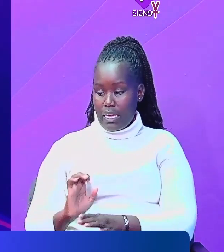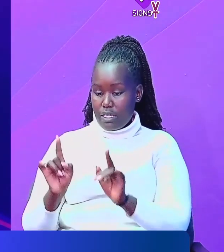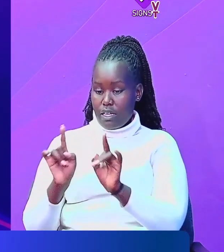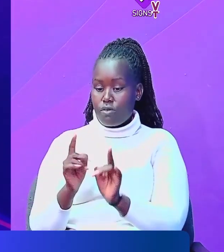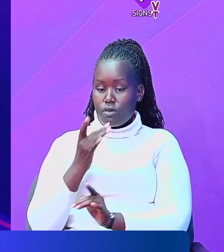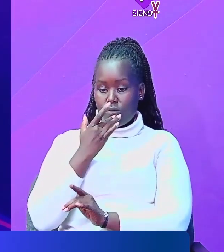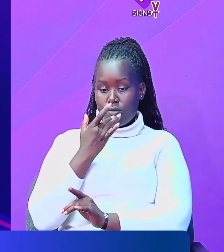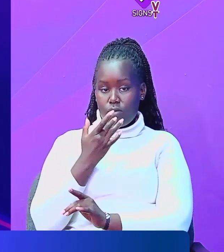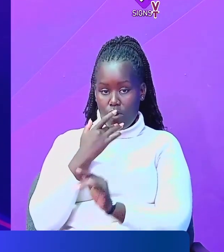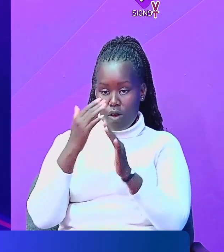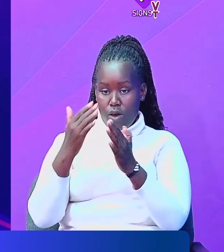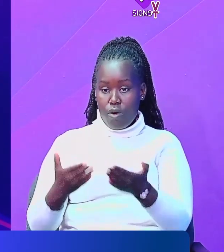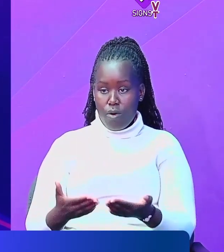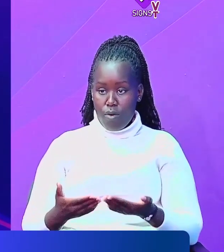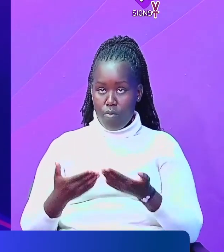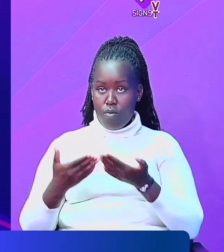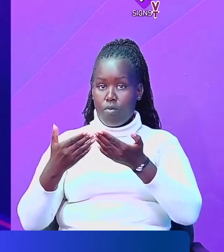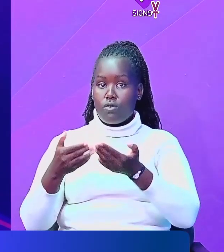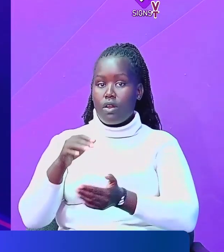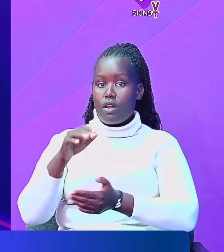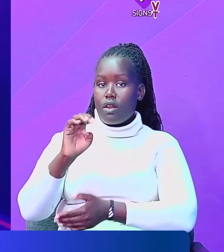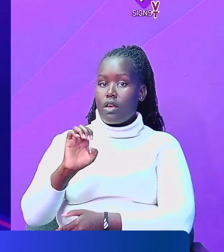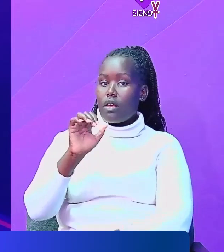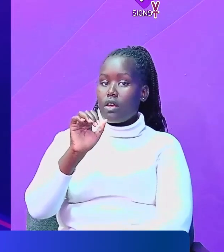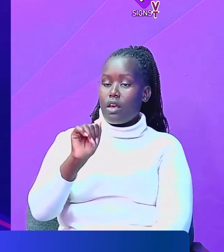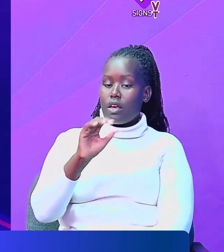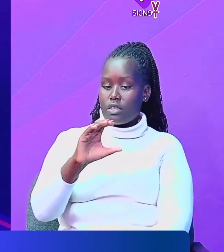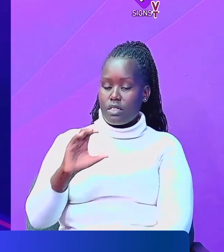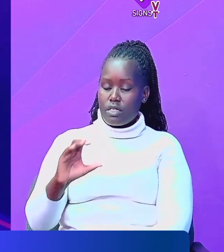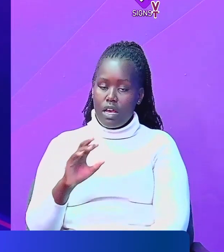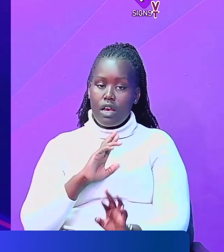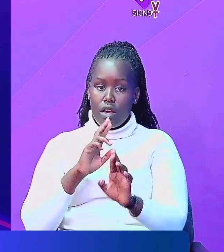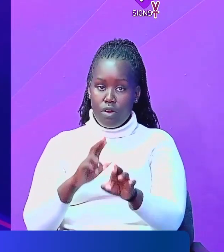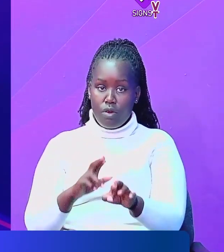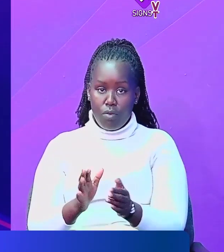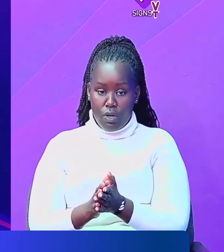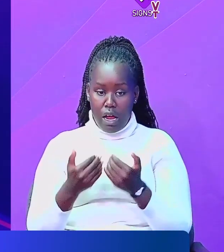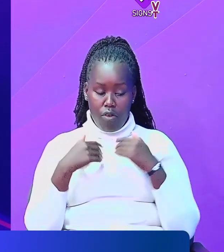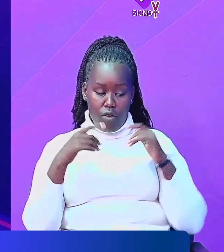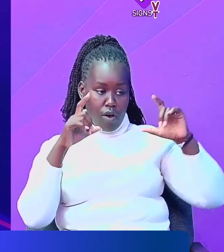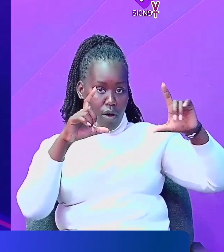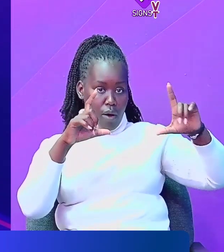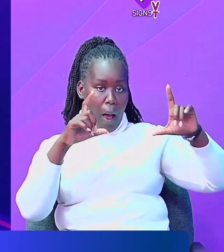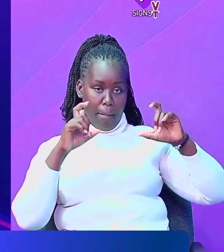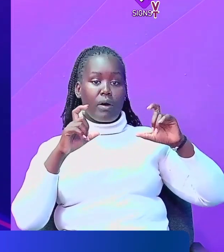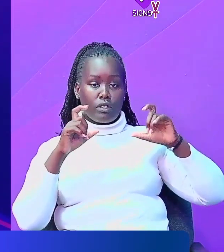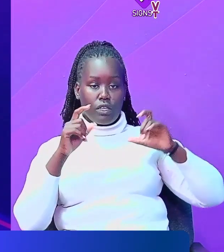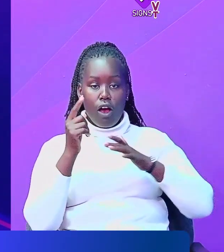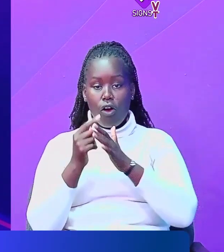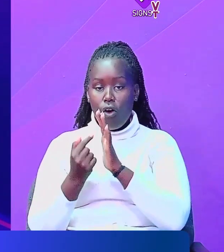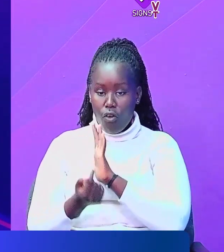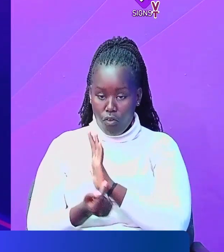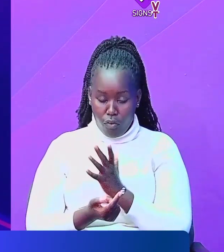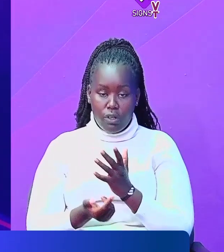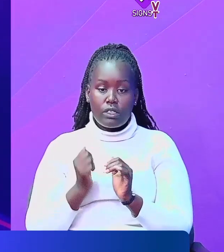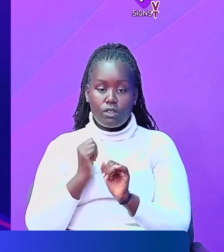stalled promotions, and EACC report paints a damning picture of rot and